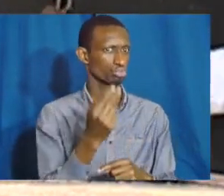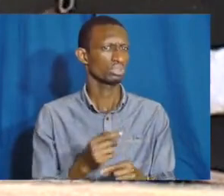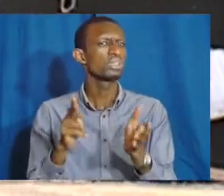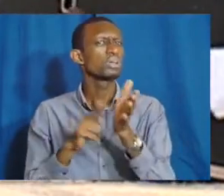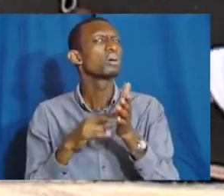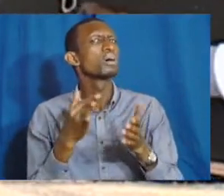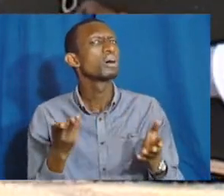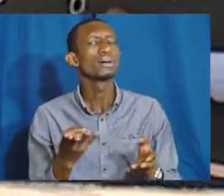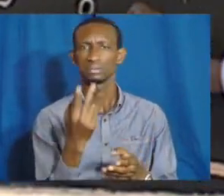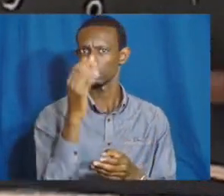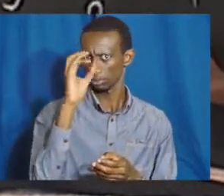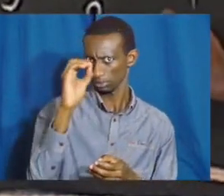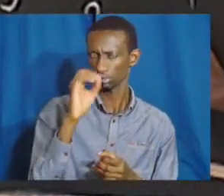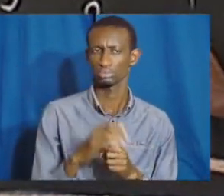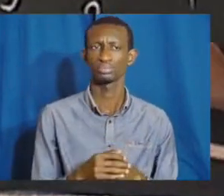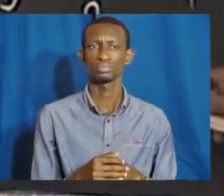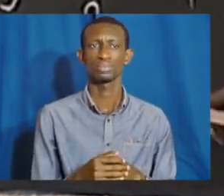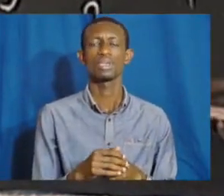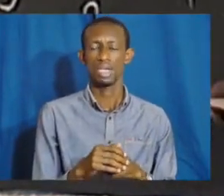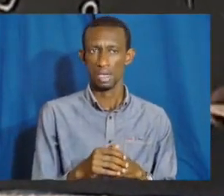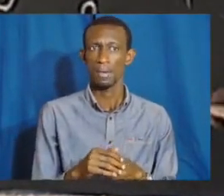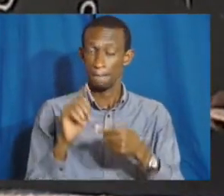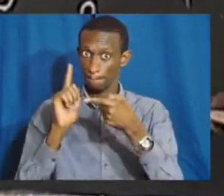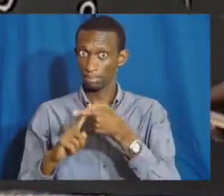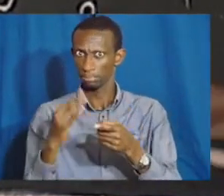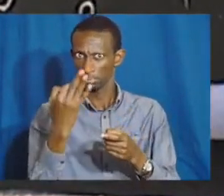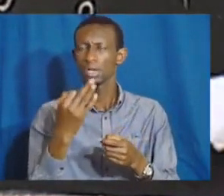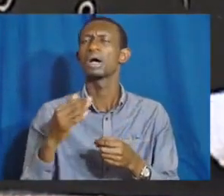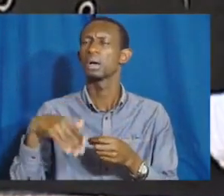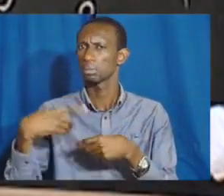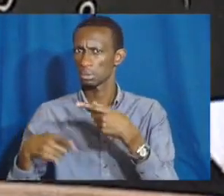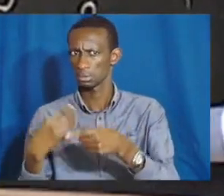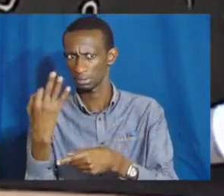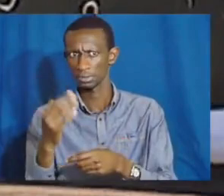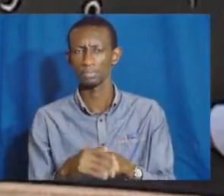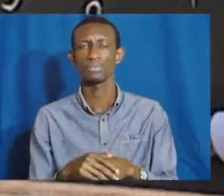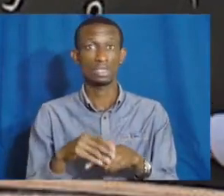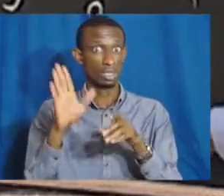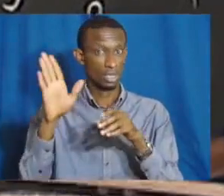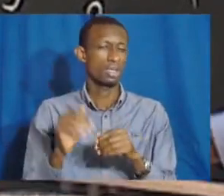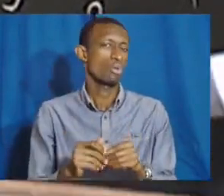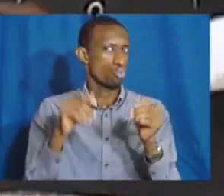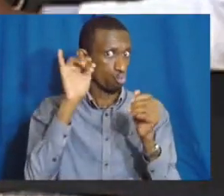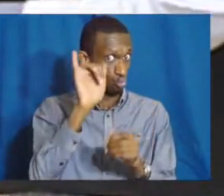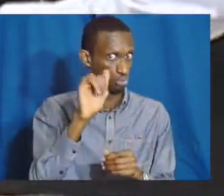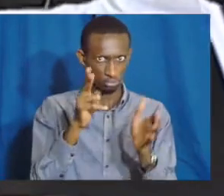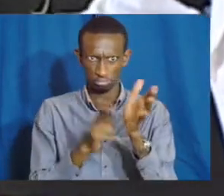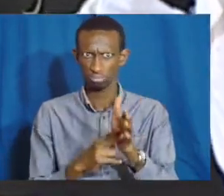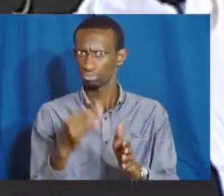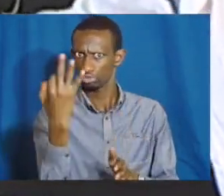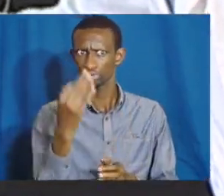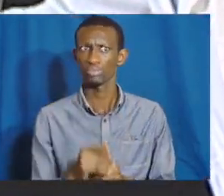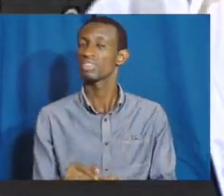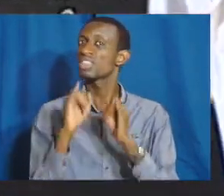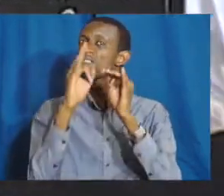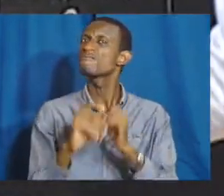to 0. Then plus 3, I will remain with 3, which means y will be equal to 3. So if x